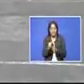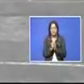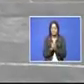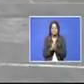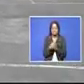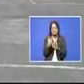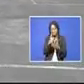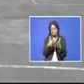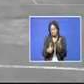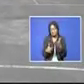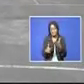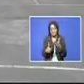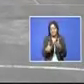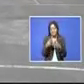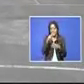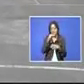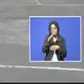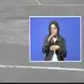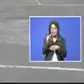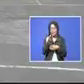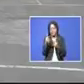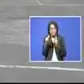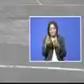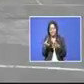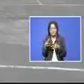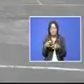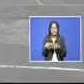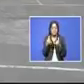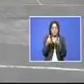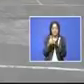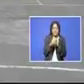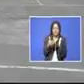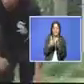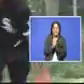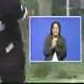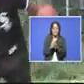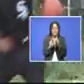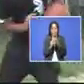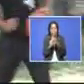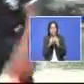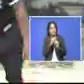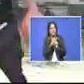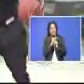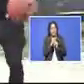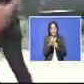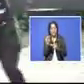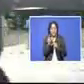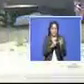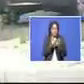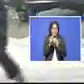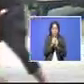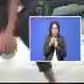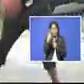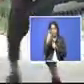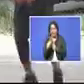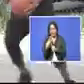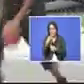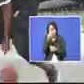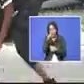Pruitt, Rayshawn Reed. I mean, these guys were top guards that played with LeBron James, and I would compete with half of these